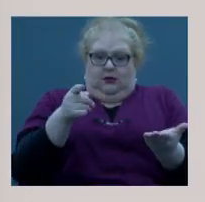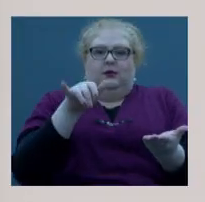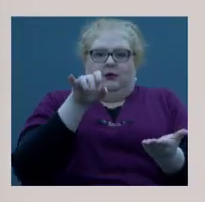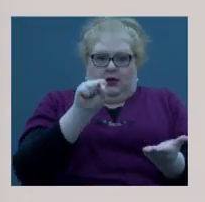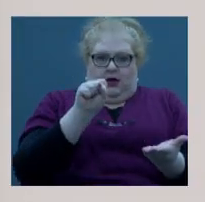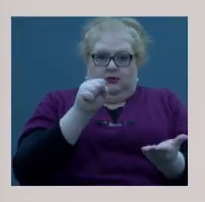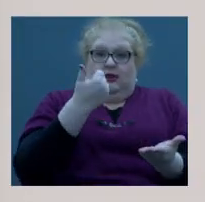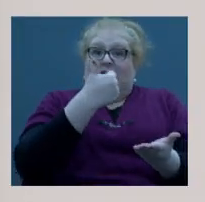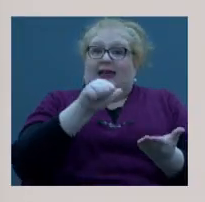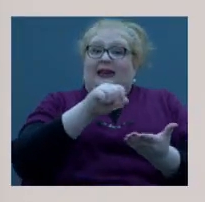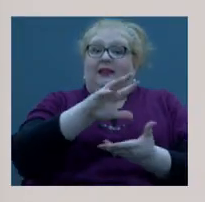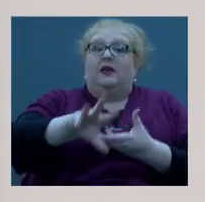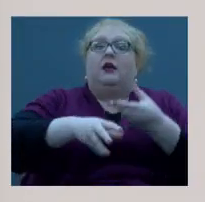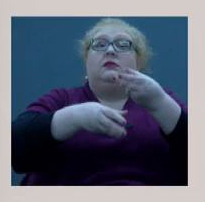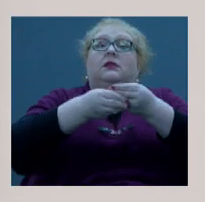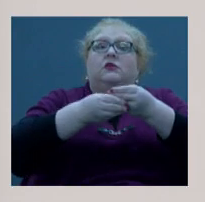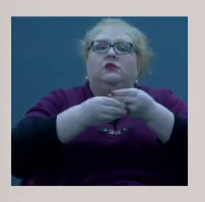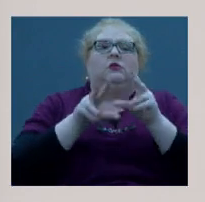additional, no.